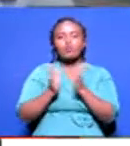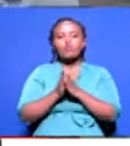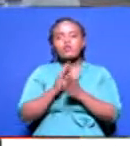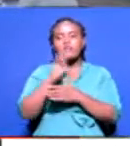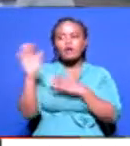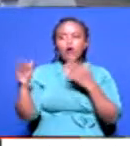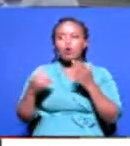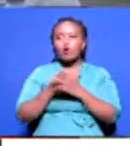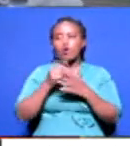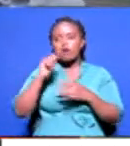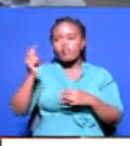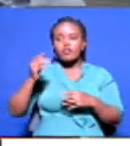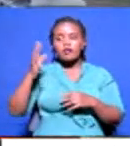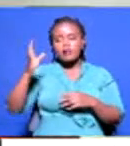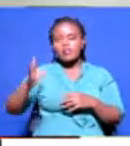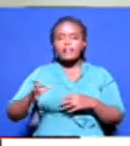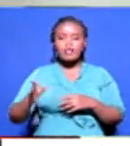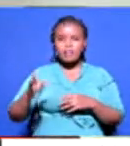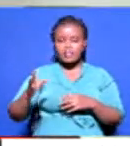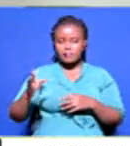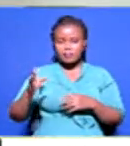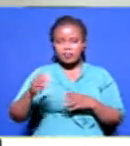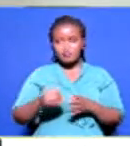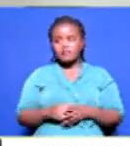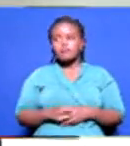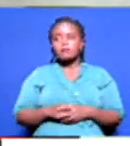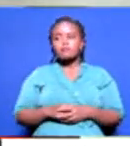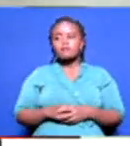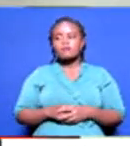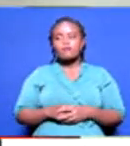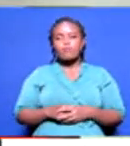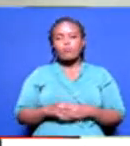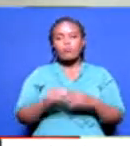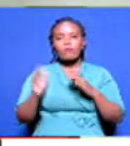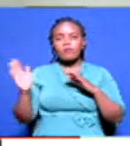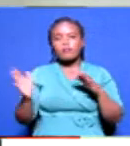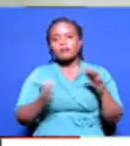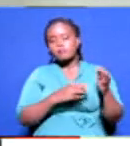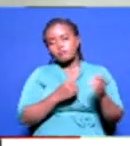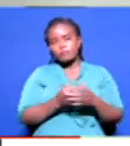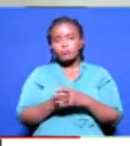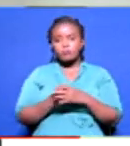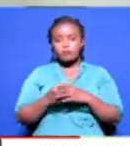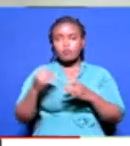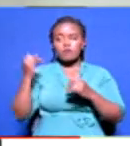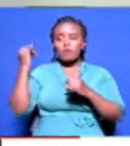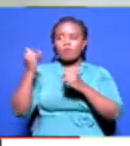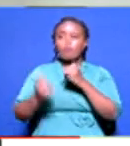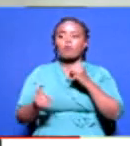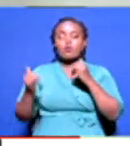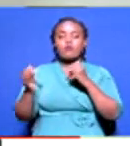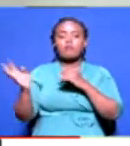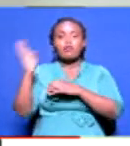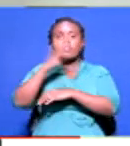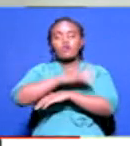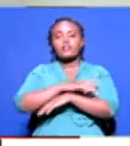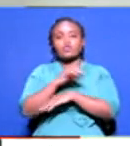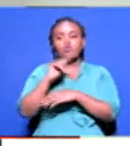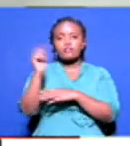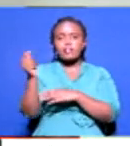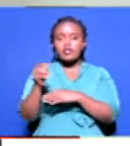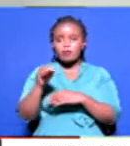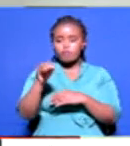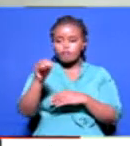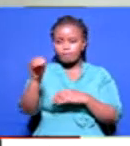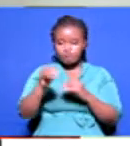Now, also the final day of the Kenya Open Chess Championship at the Luke Hotel produced